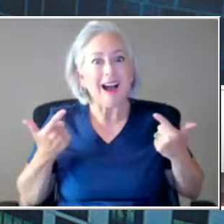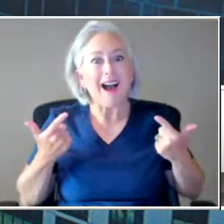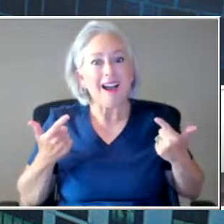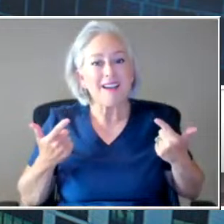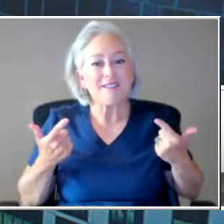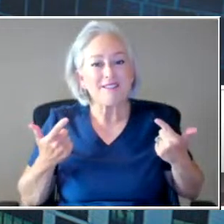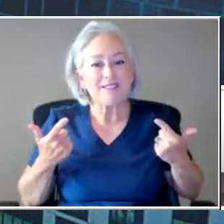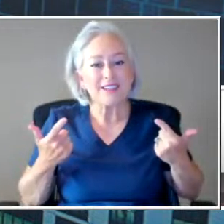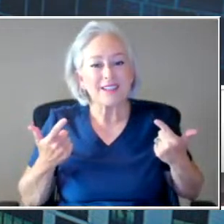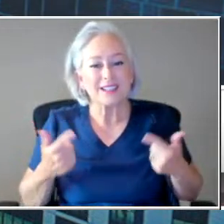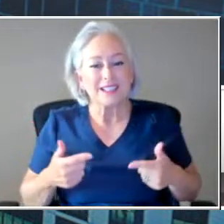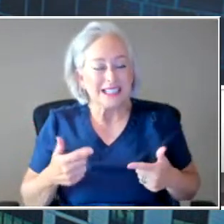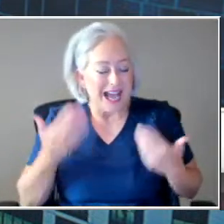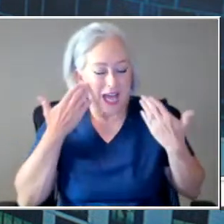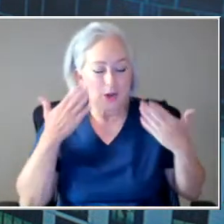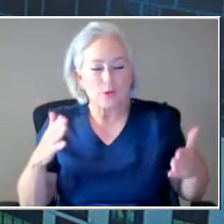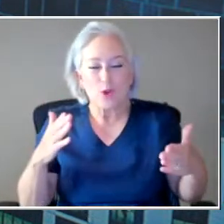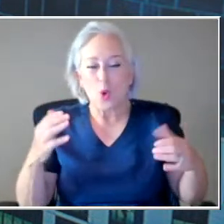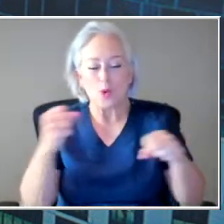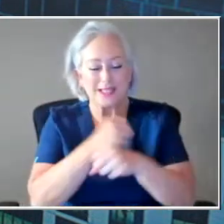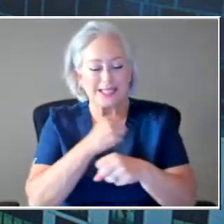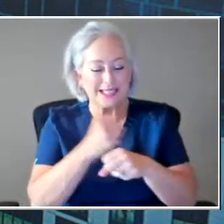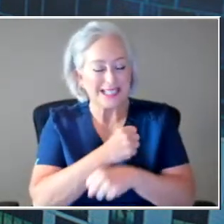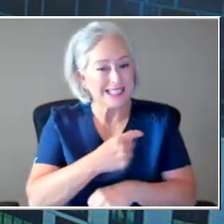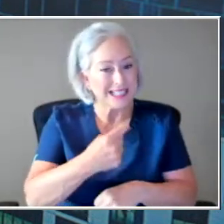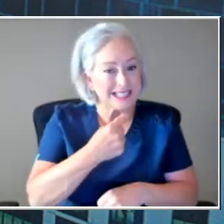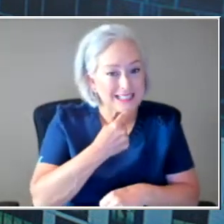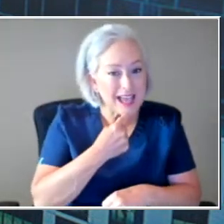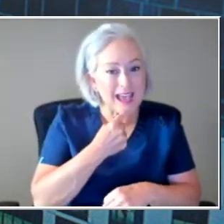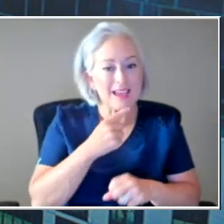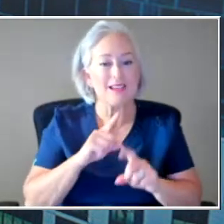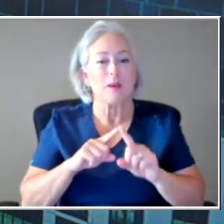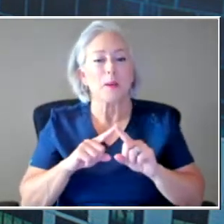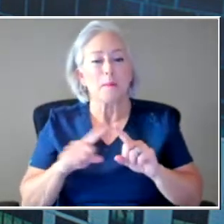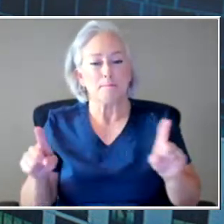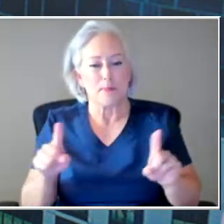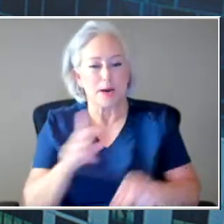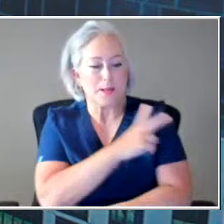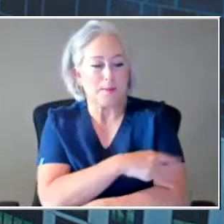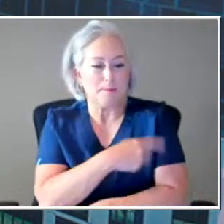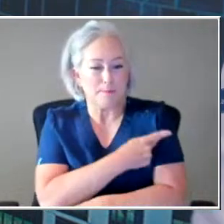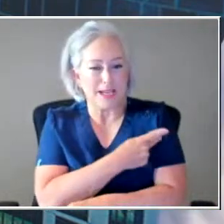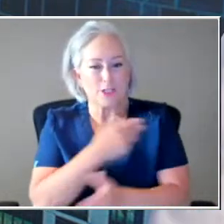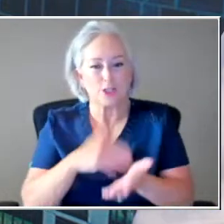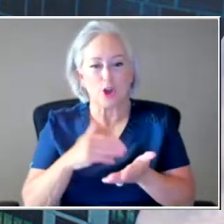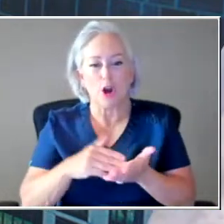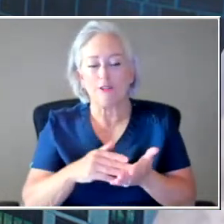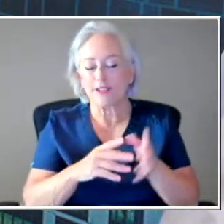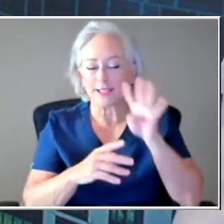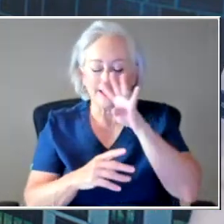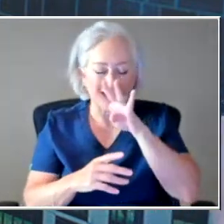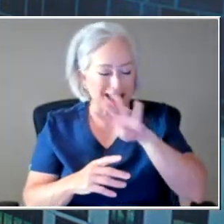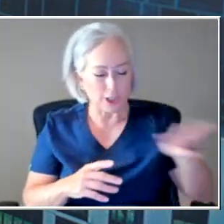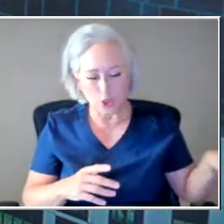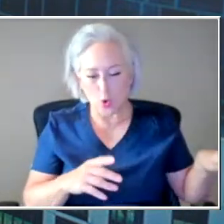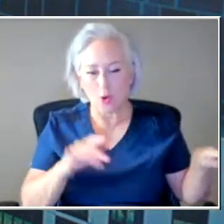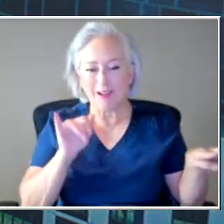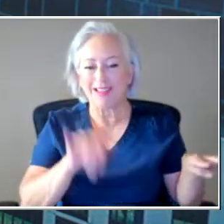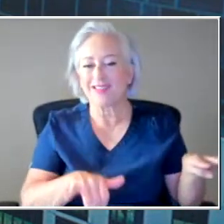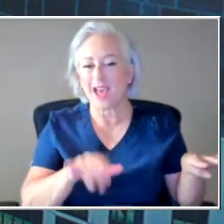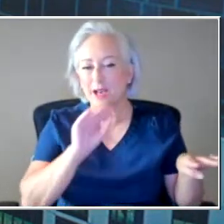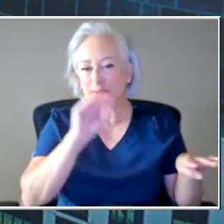The statistics may tell us one thing, but patients often will not pay attention to those odds and do beautifully